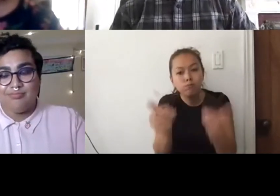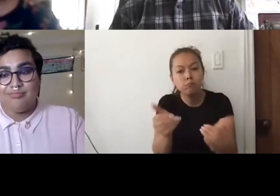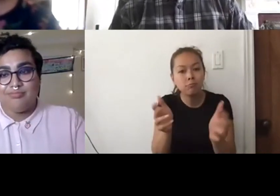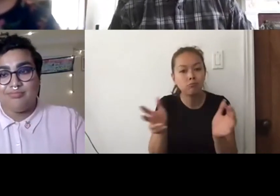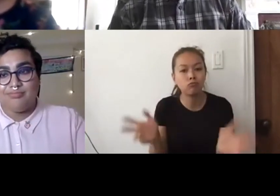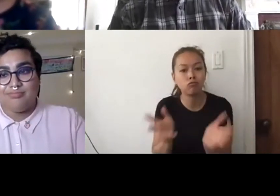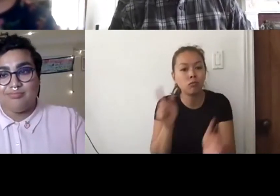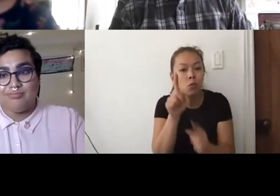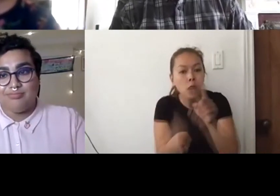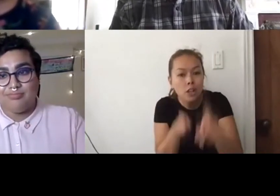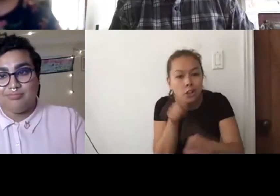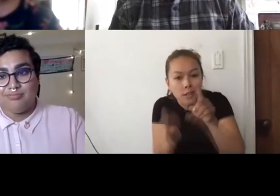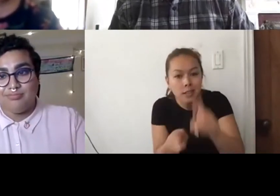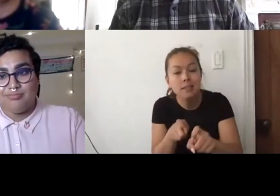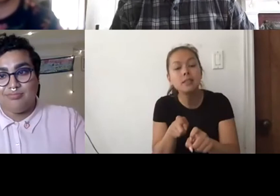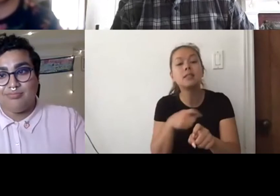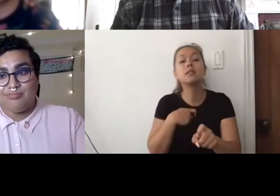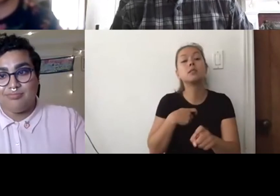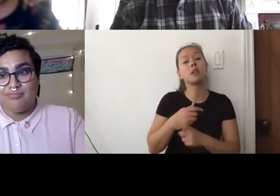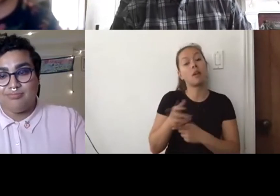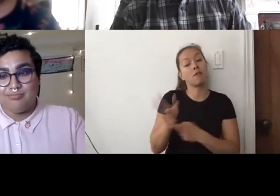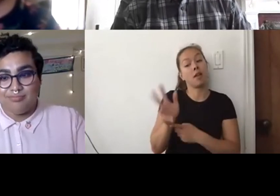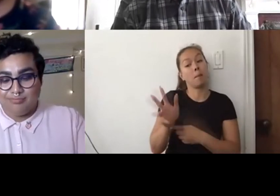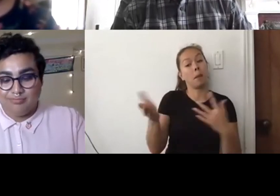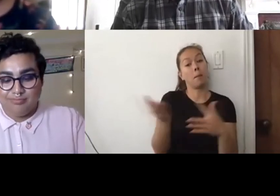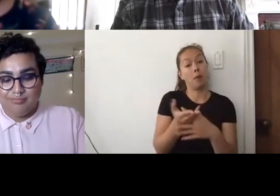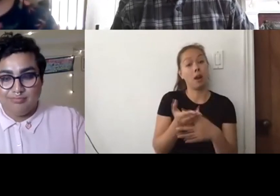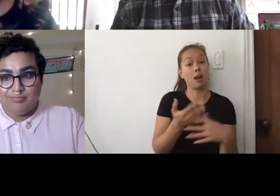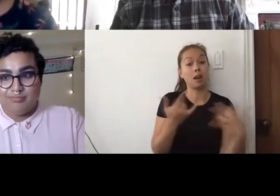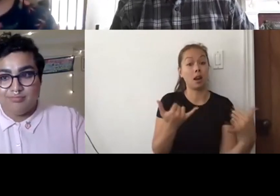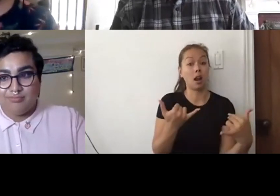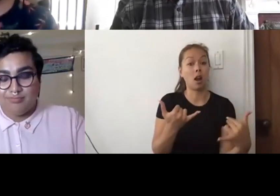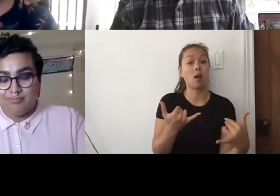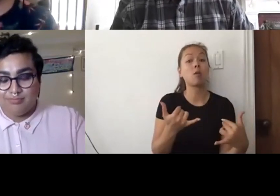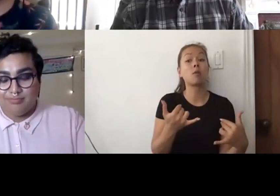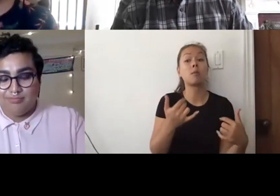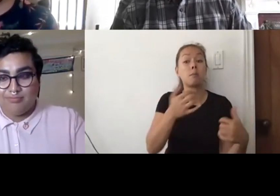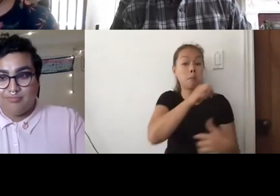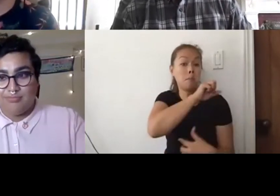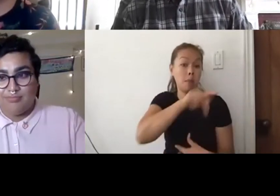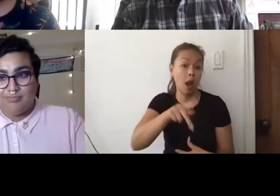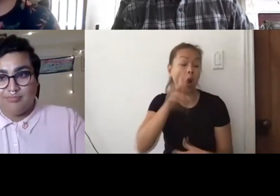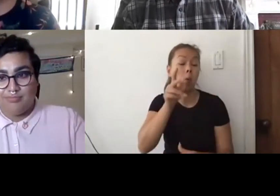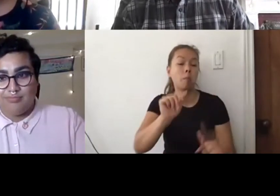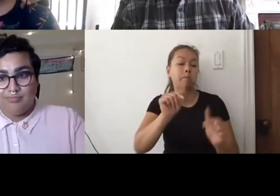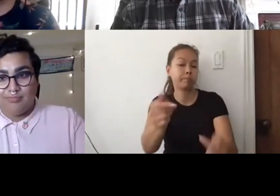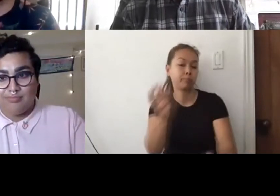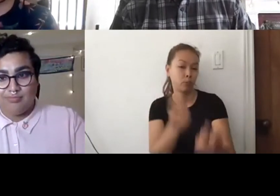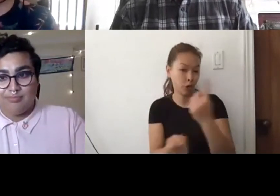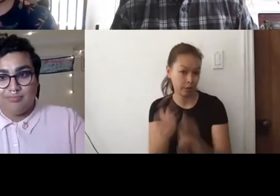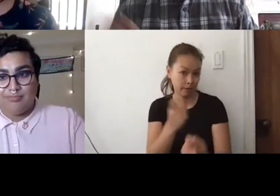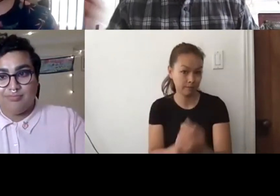after a 5-minute break, we'll come back and we'll answer some questions from the audience.